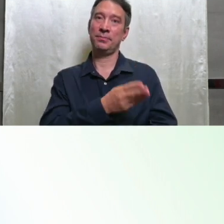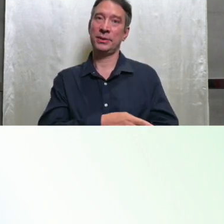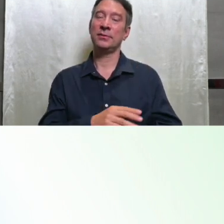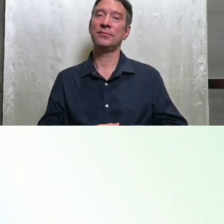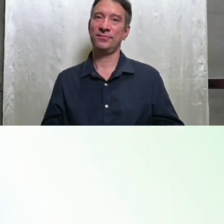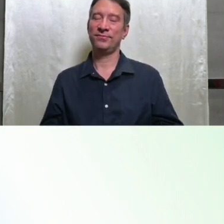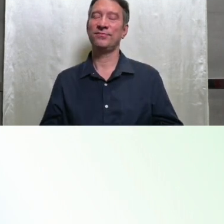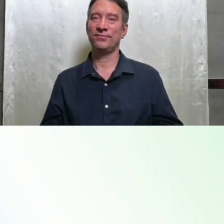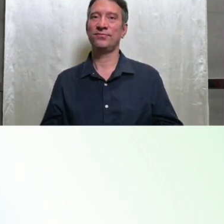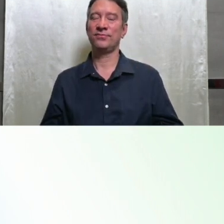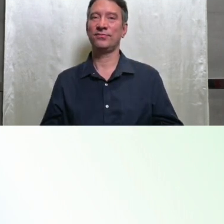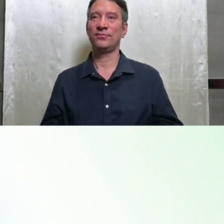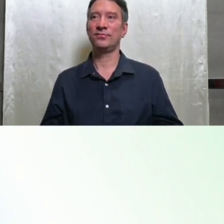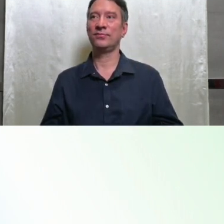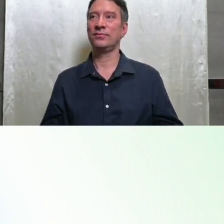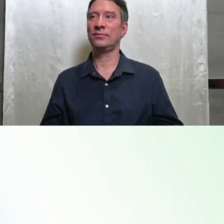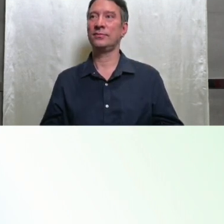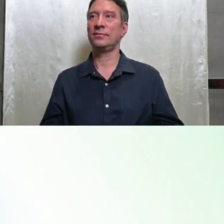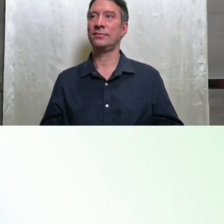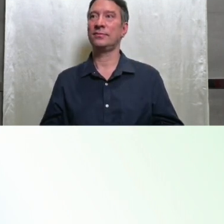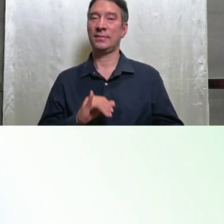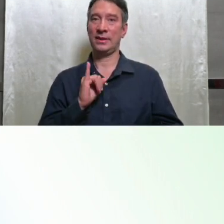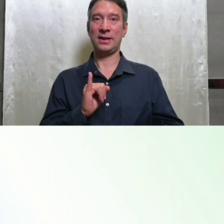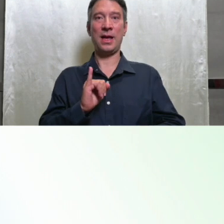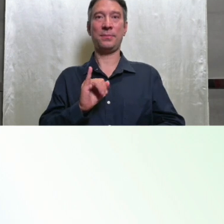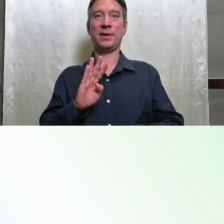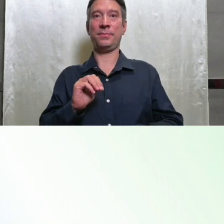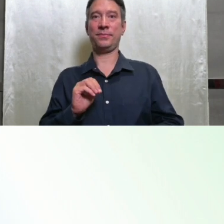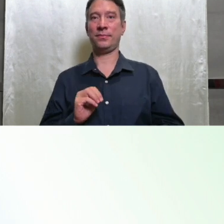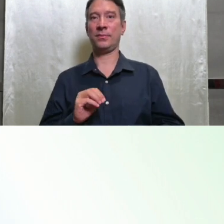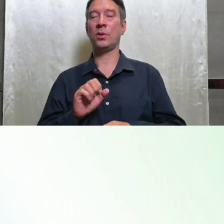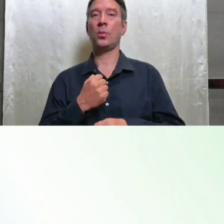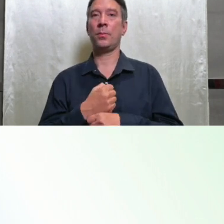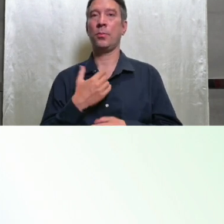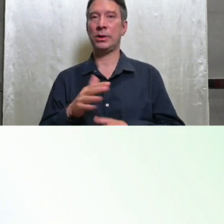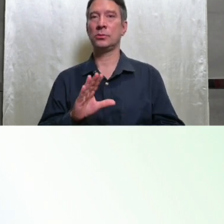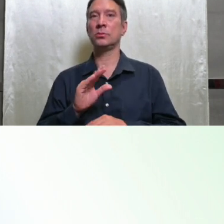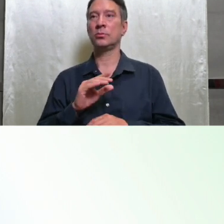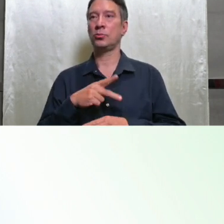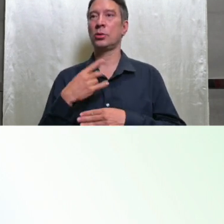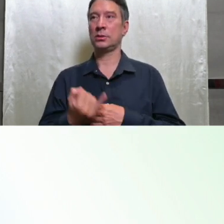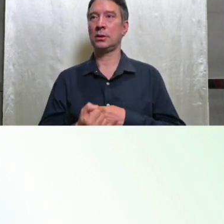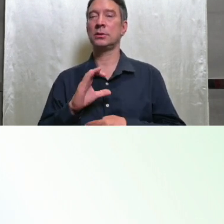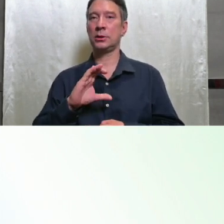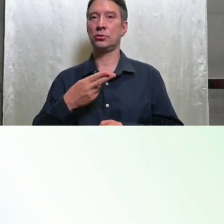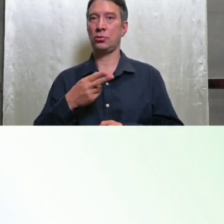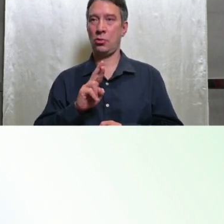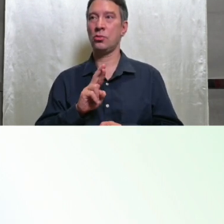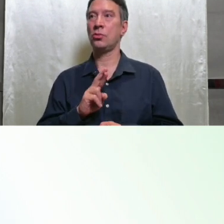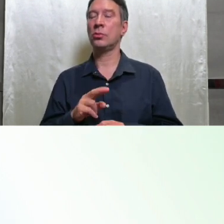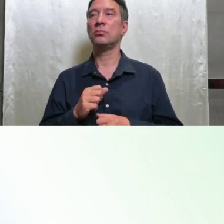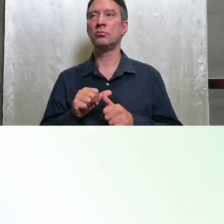social responsibility, we're actually mirroring the same activities all throughout the countries where we are present.